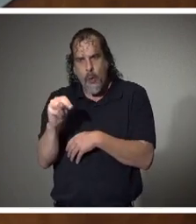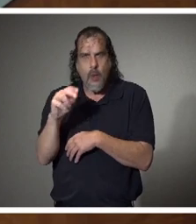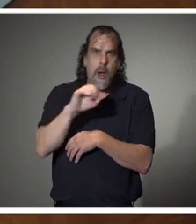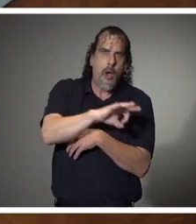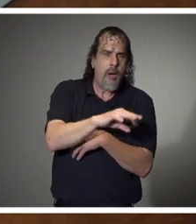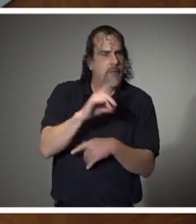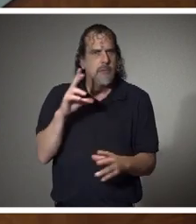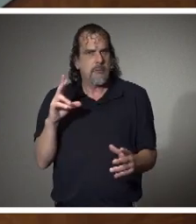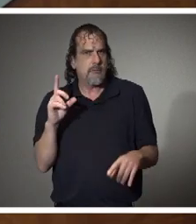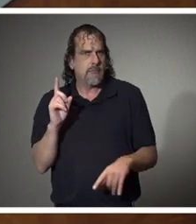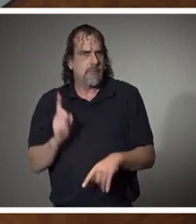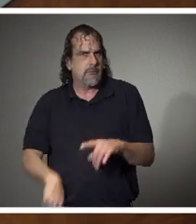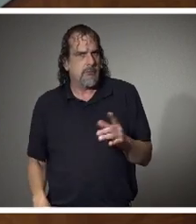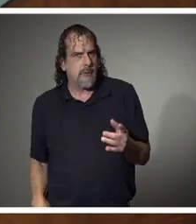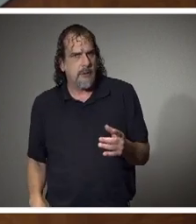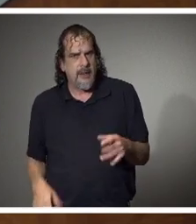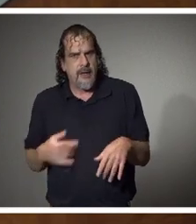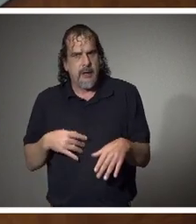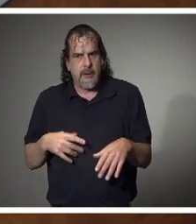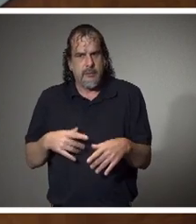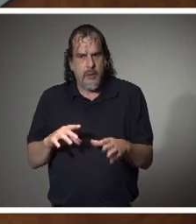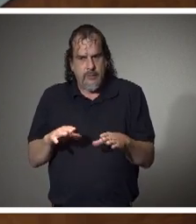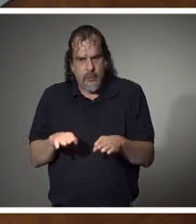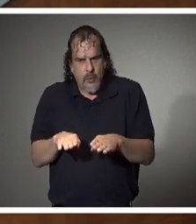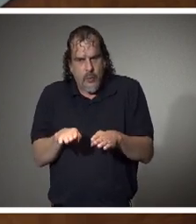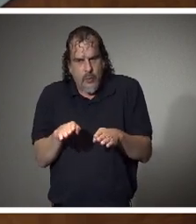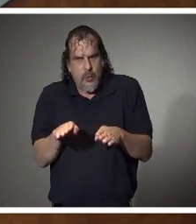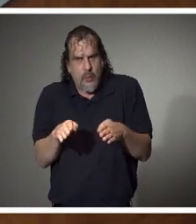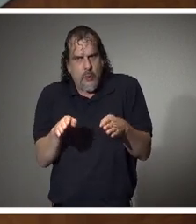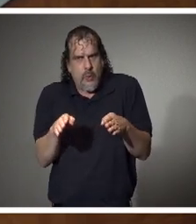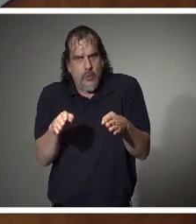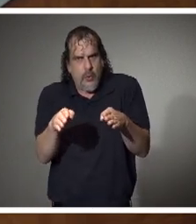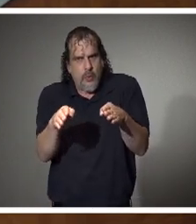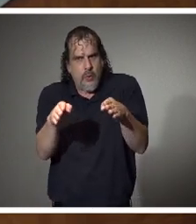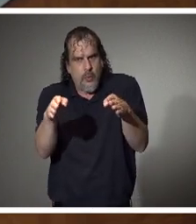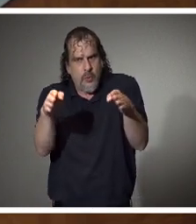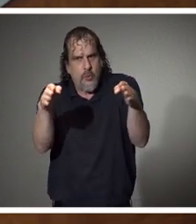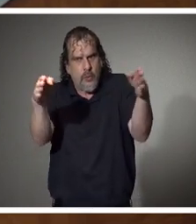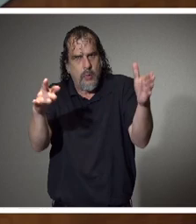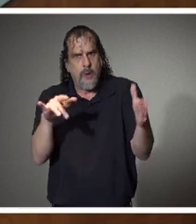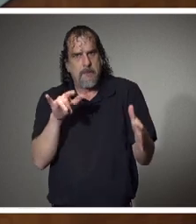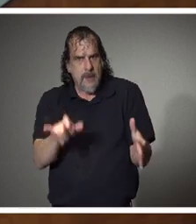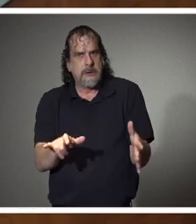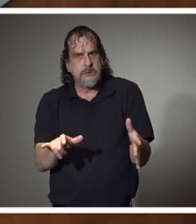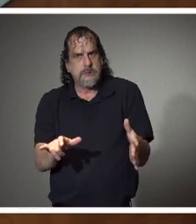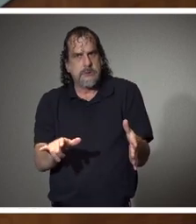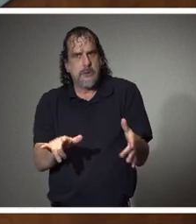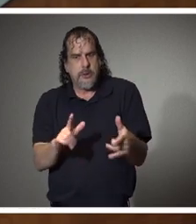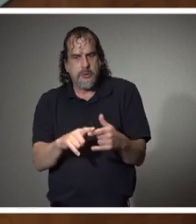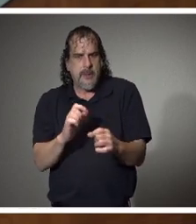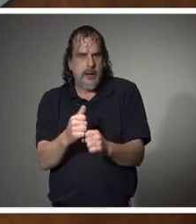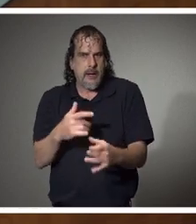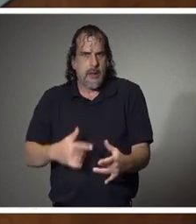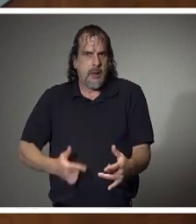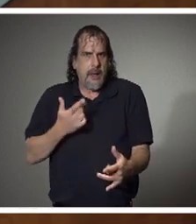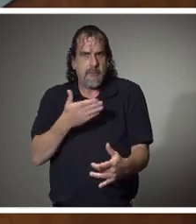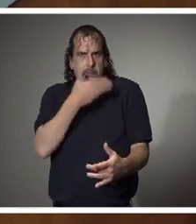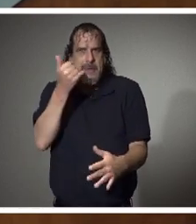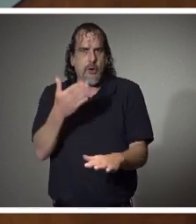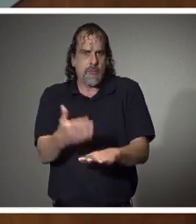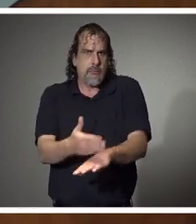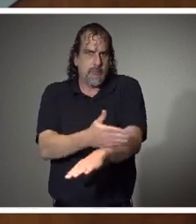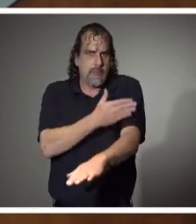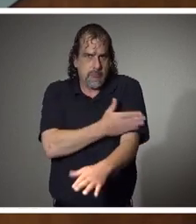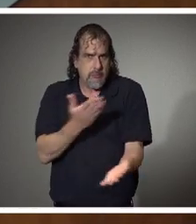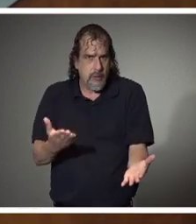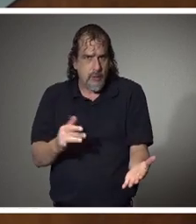off. It's a dimmer. We can take measured steps to make life better for Mississippians.